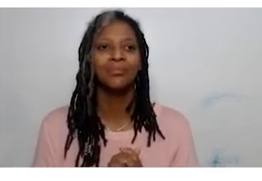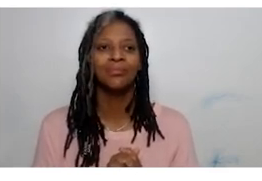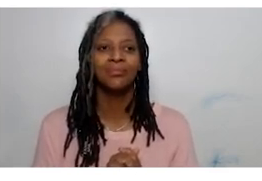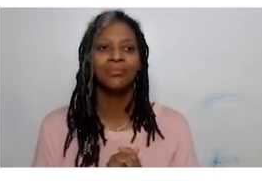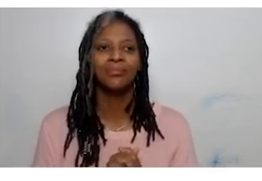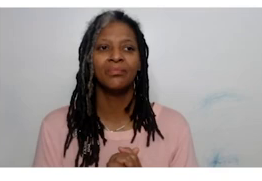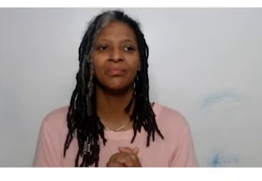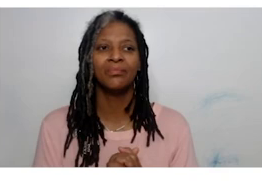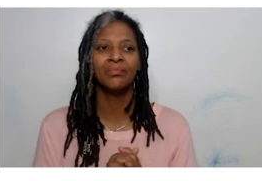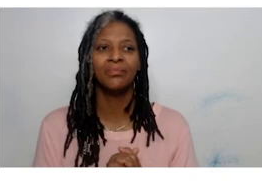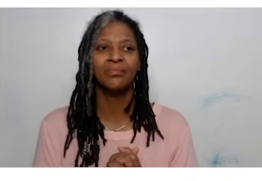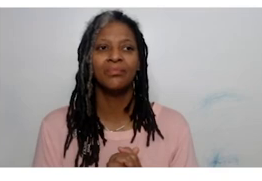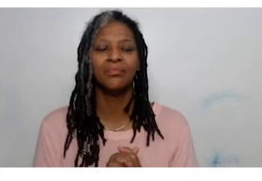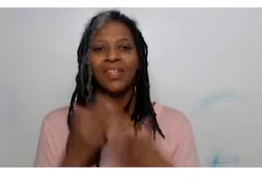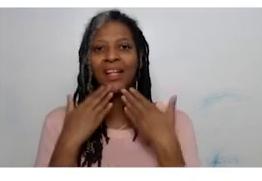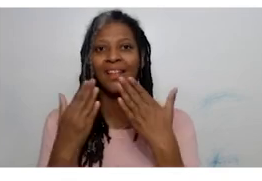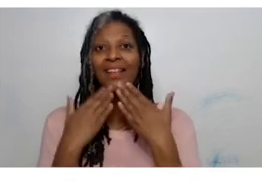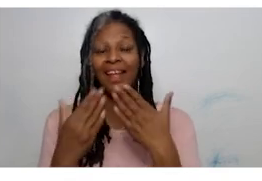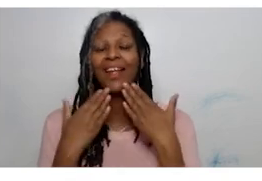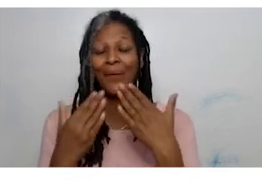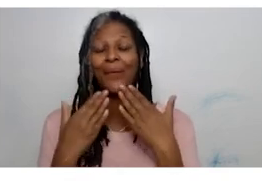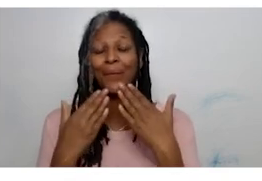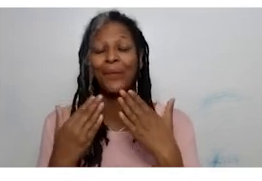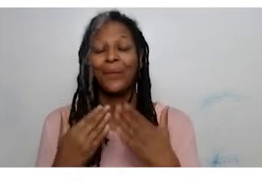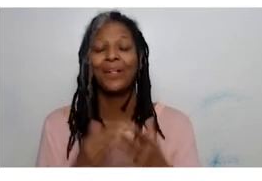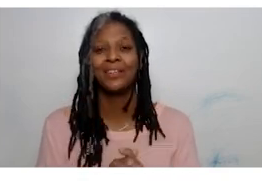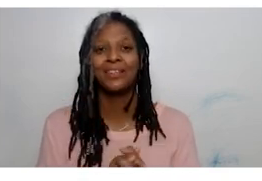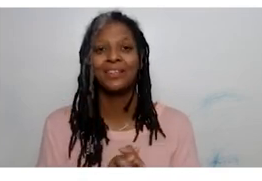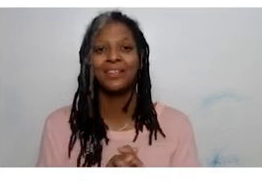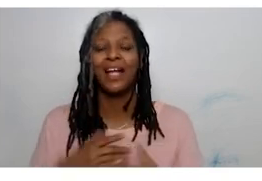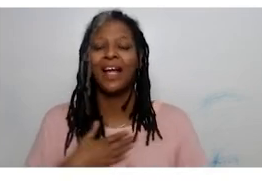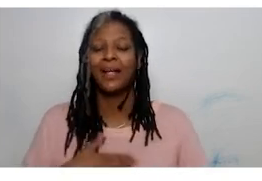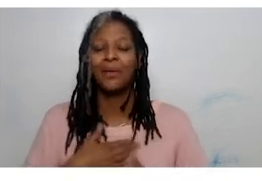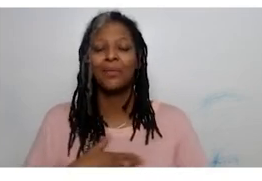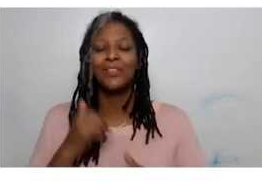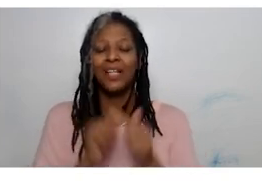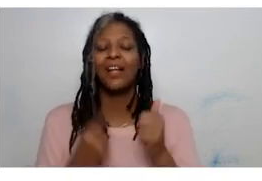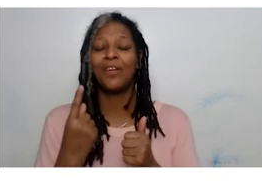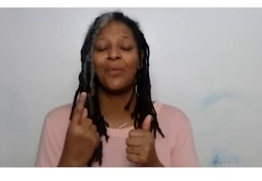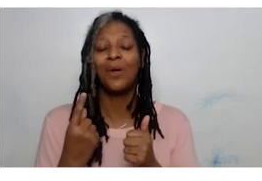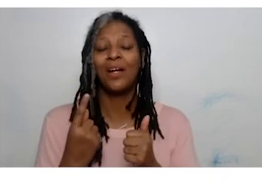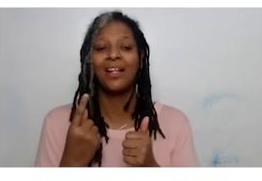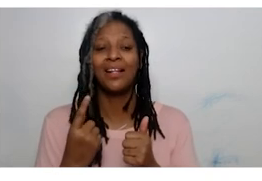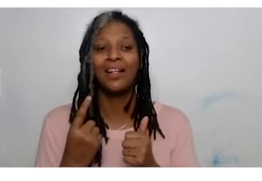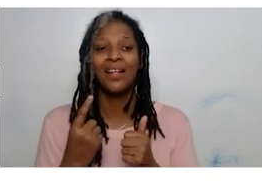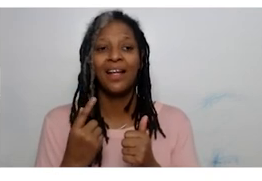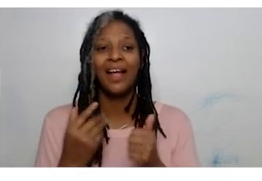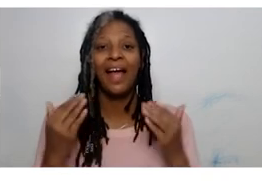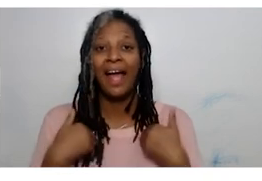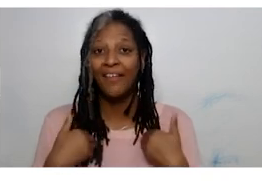All right. Thank you so much. I really appreciate everyone having me. You guys have been